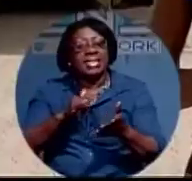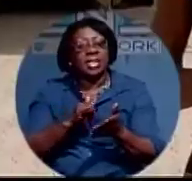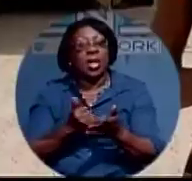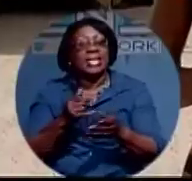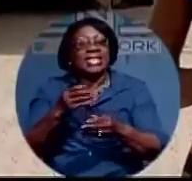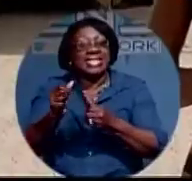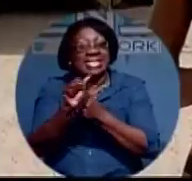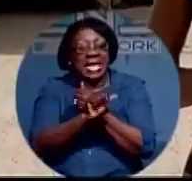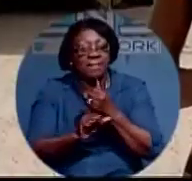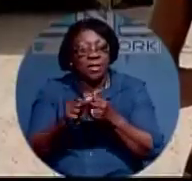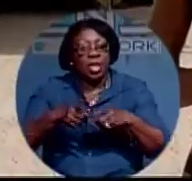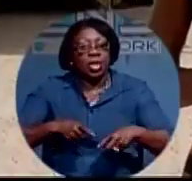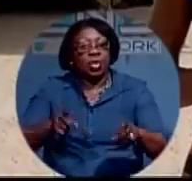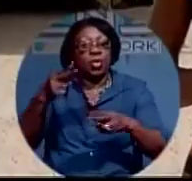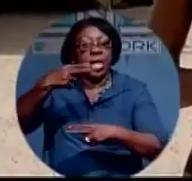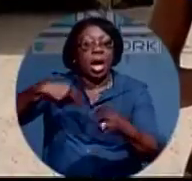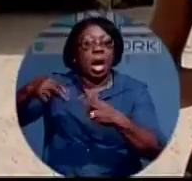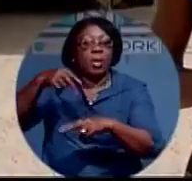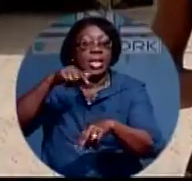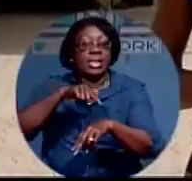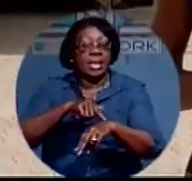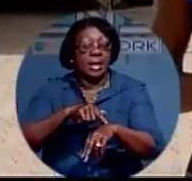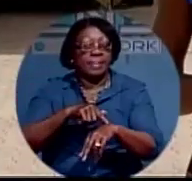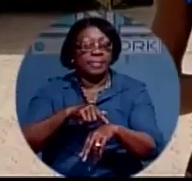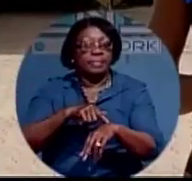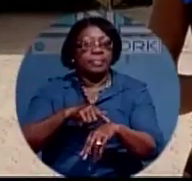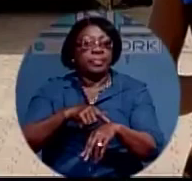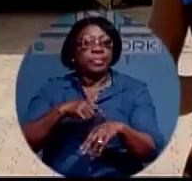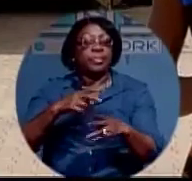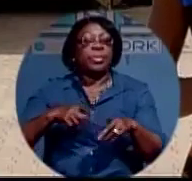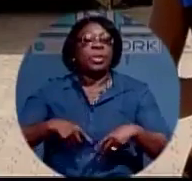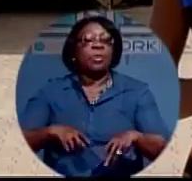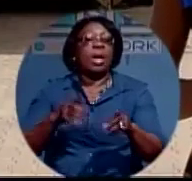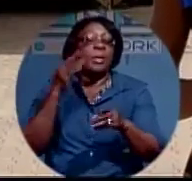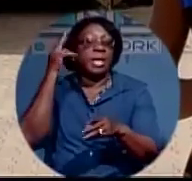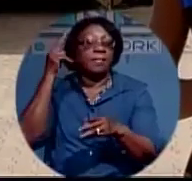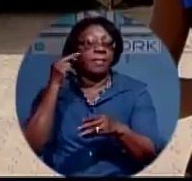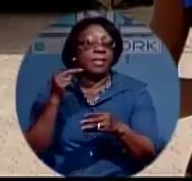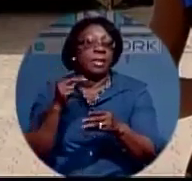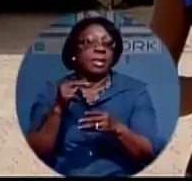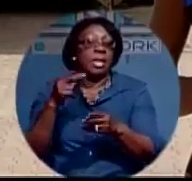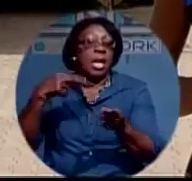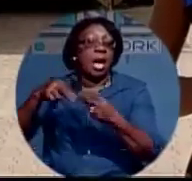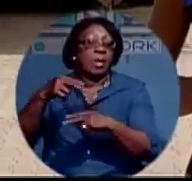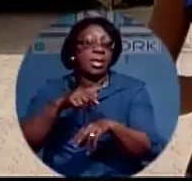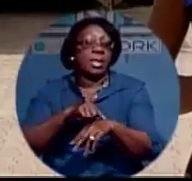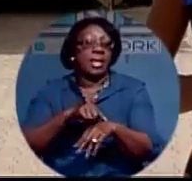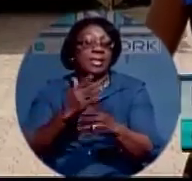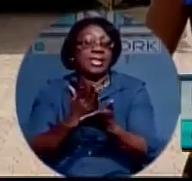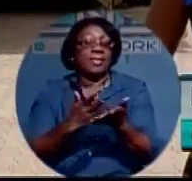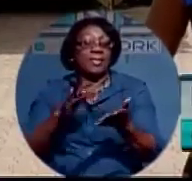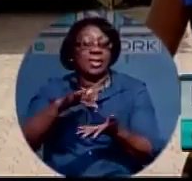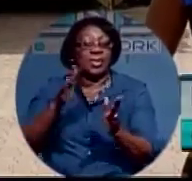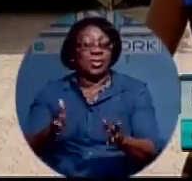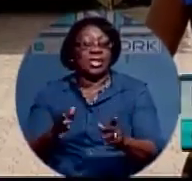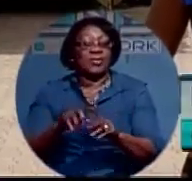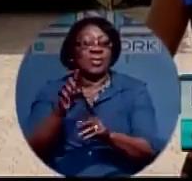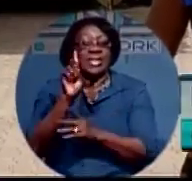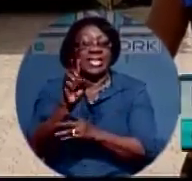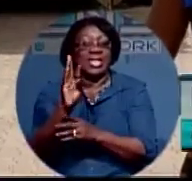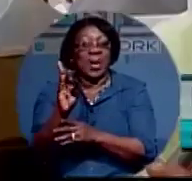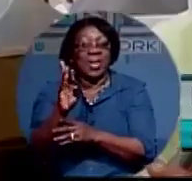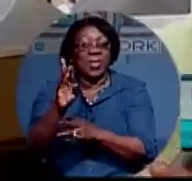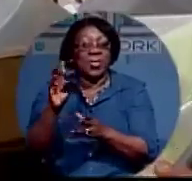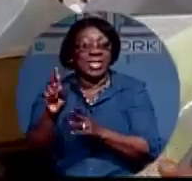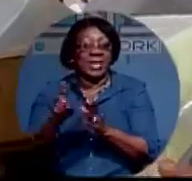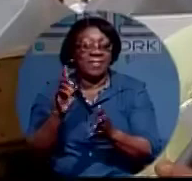country. Now, while we've heard from officials about the above-average hurricane season, here's what some of the students from D.W. Davis had to say about the